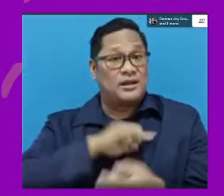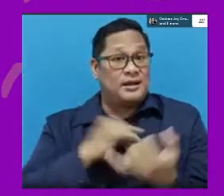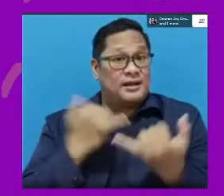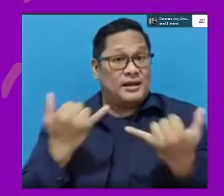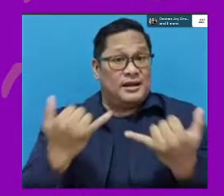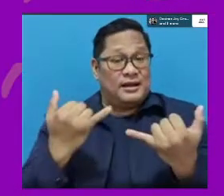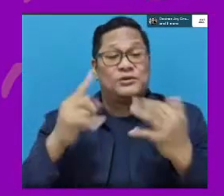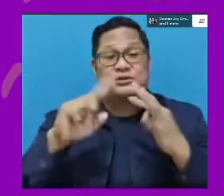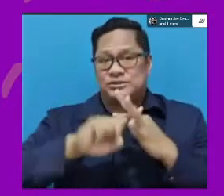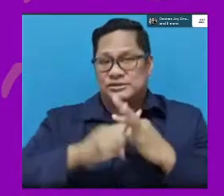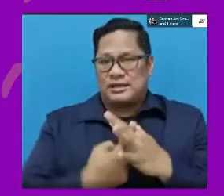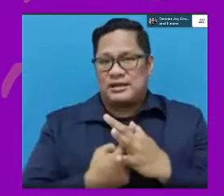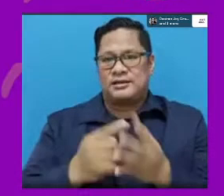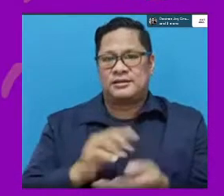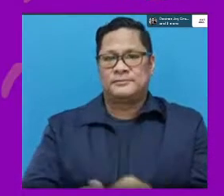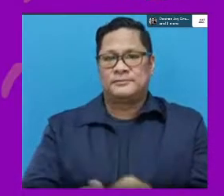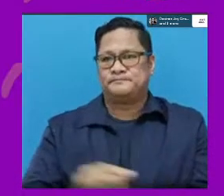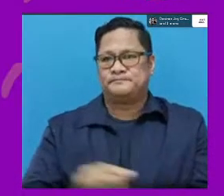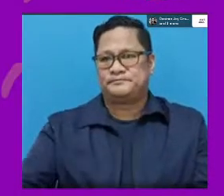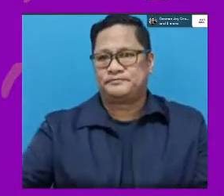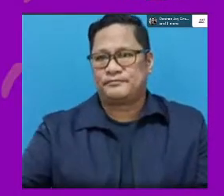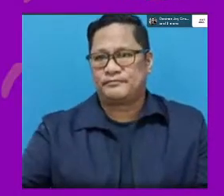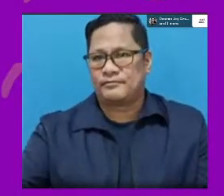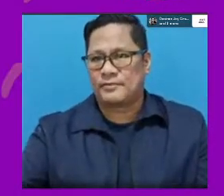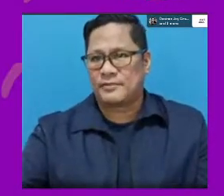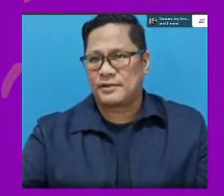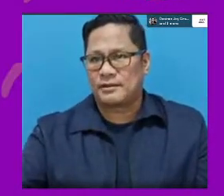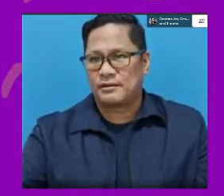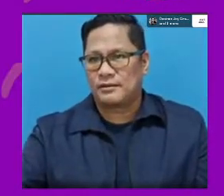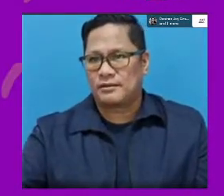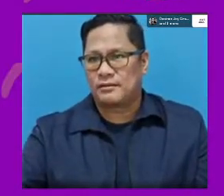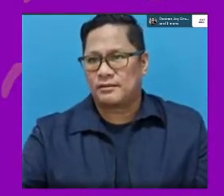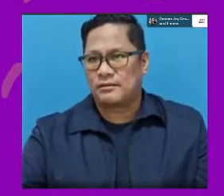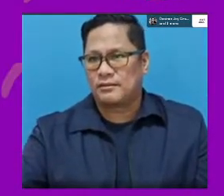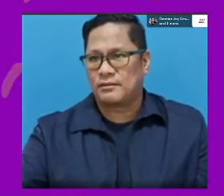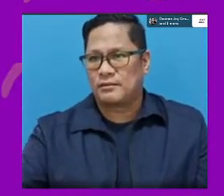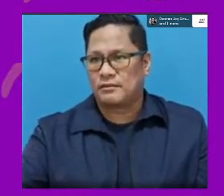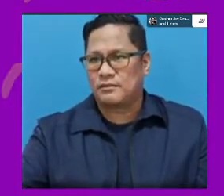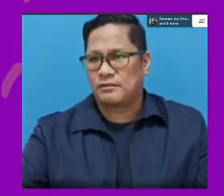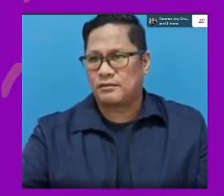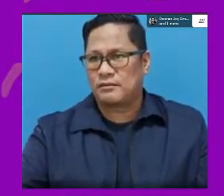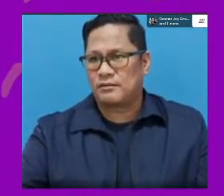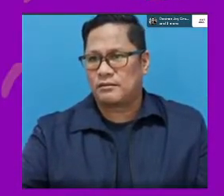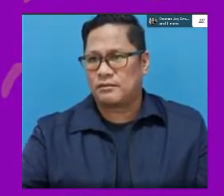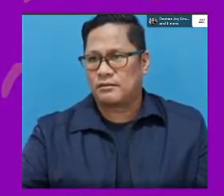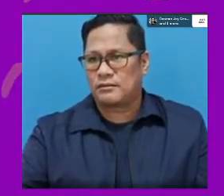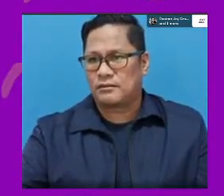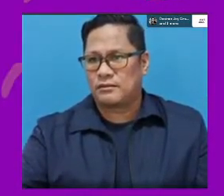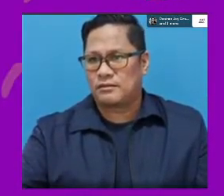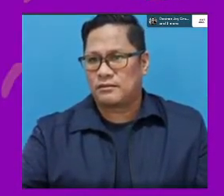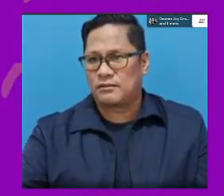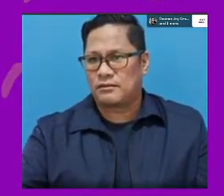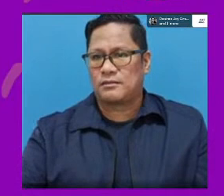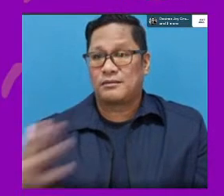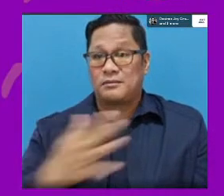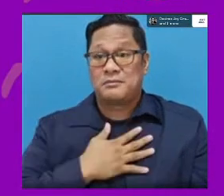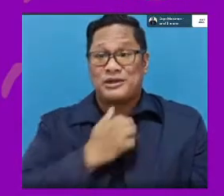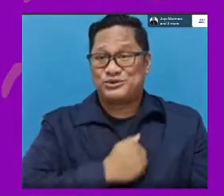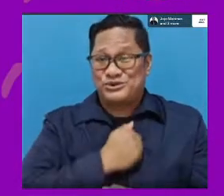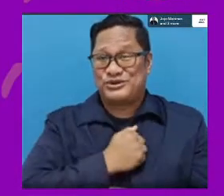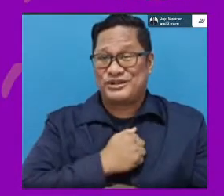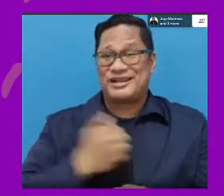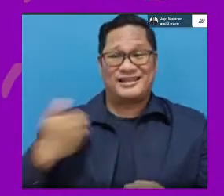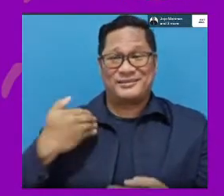started. My apologies, I haven't introduced